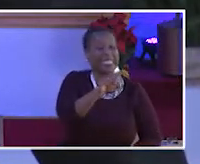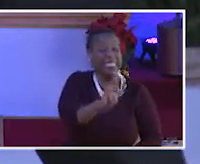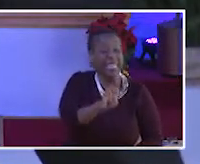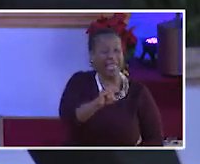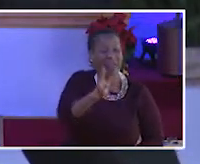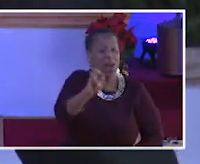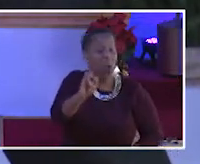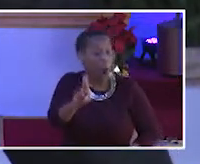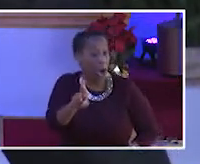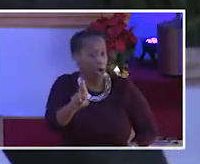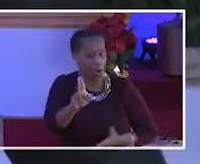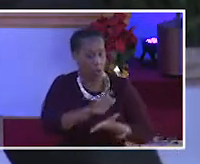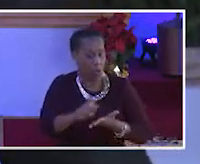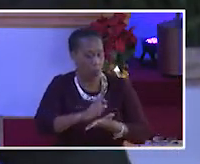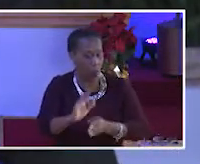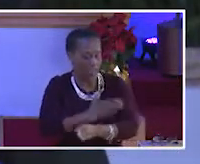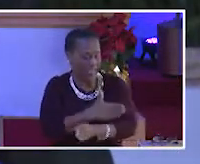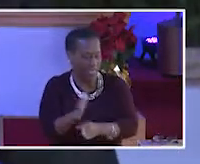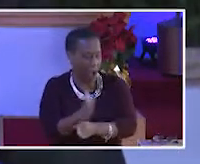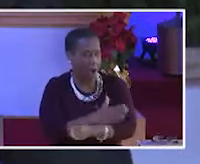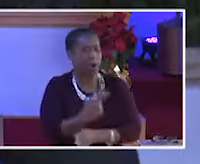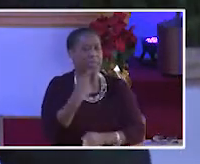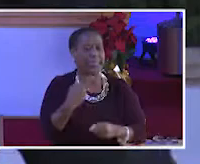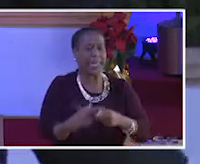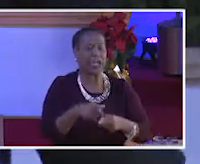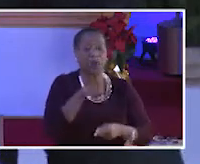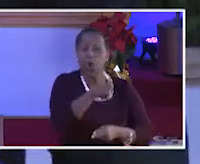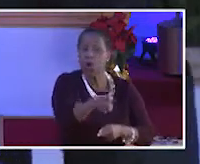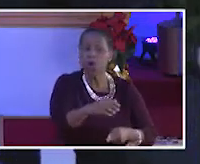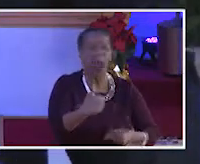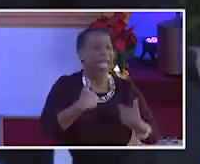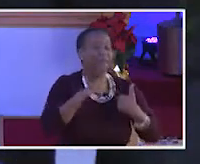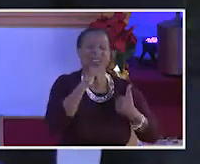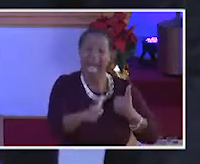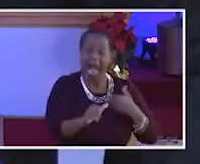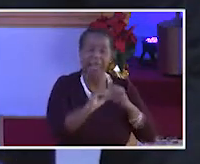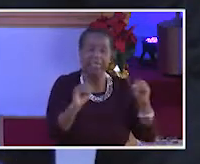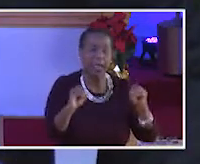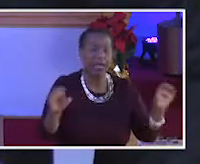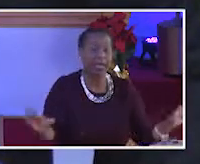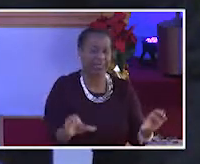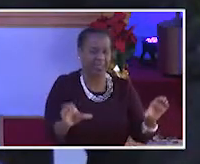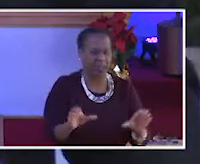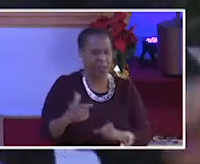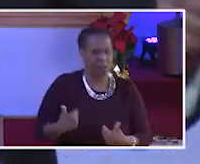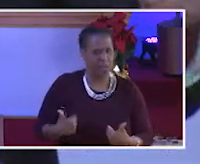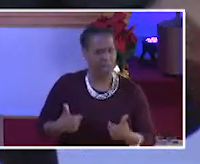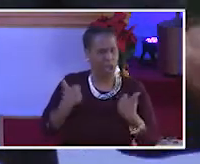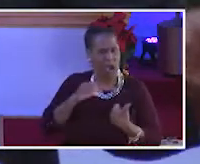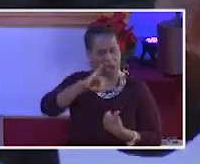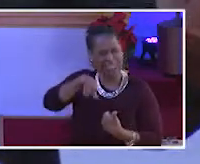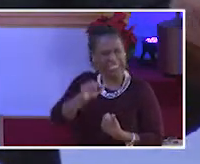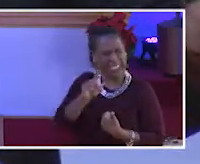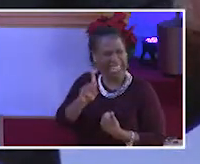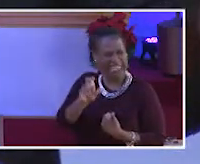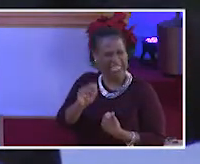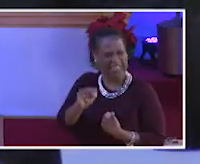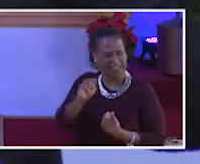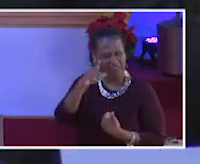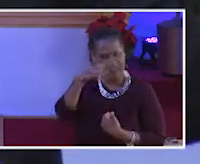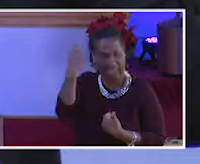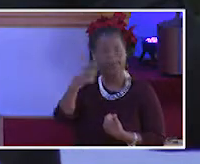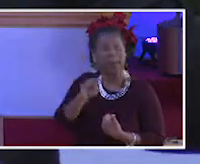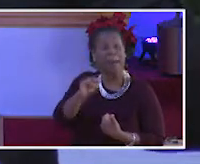"You Haven't Done Nothing." It was the one in which the young Jackson 5, you know, when Michael was black,